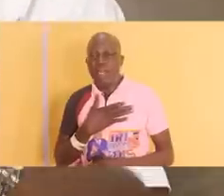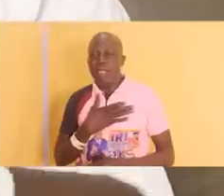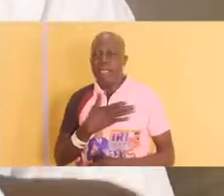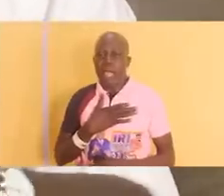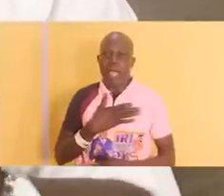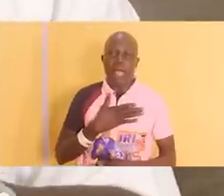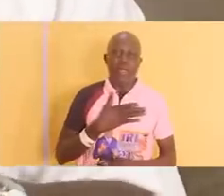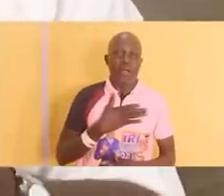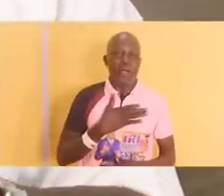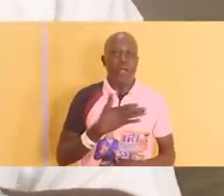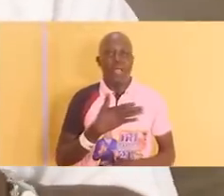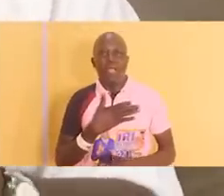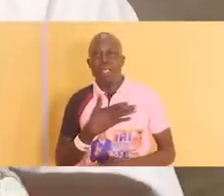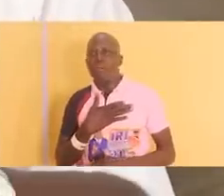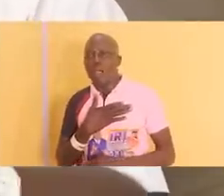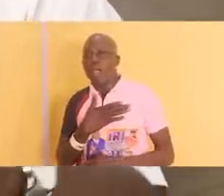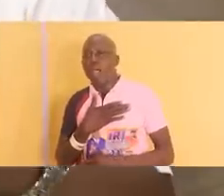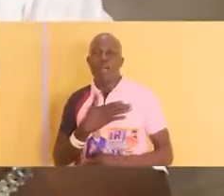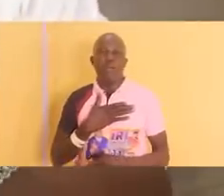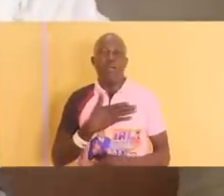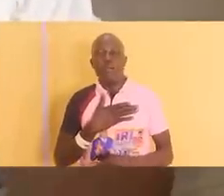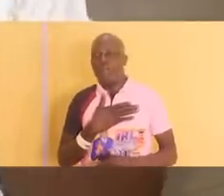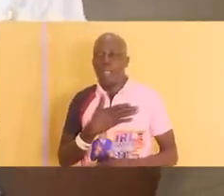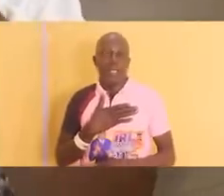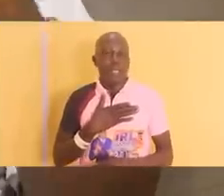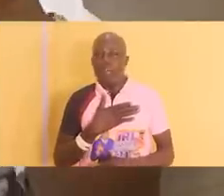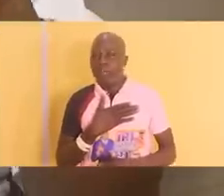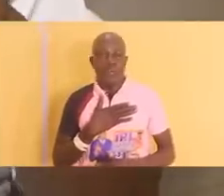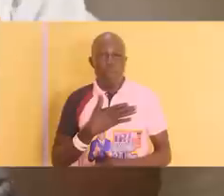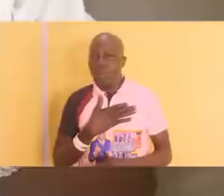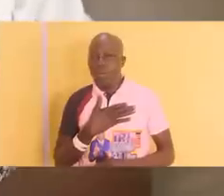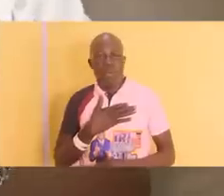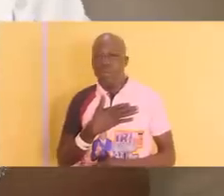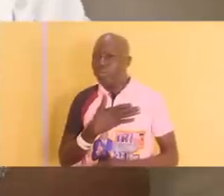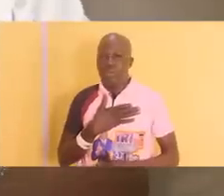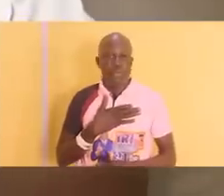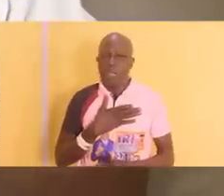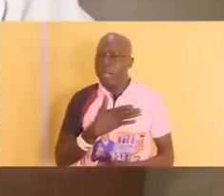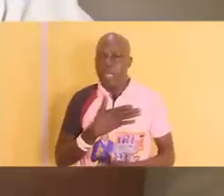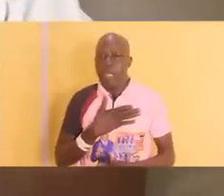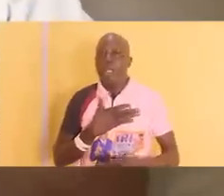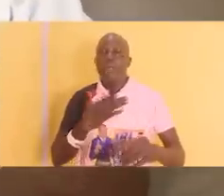ìfowópamọ́ èdè ayọ̀ ìgbà wo ni èmi yòó.